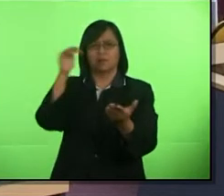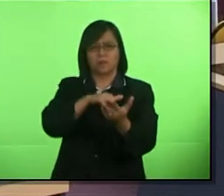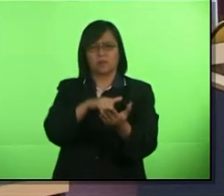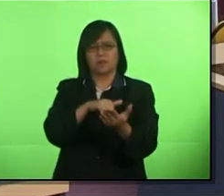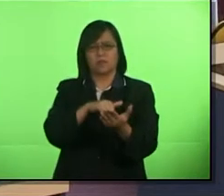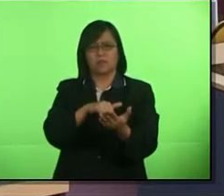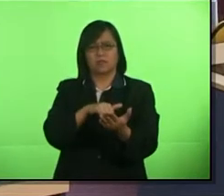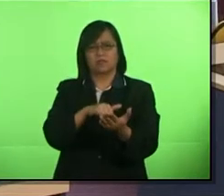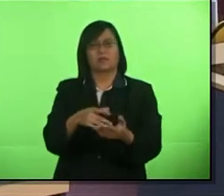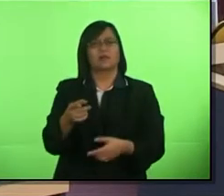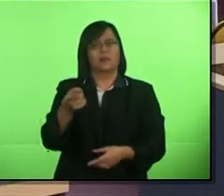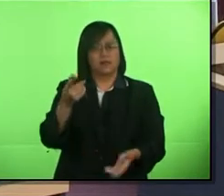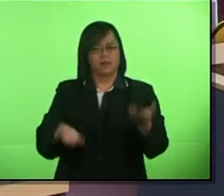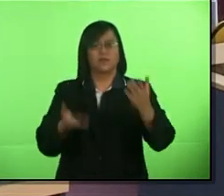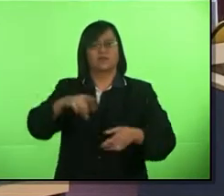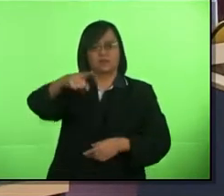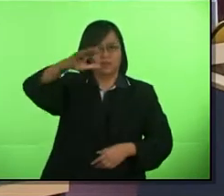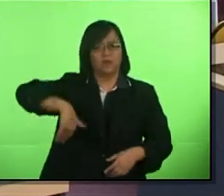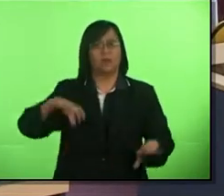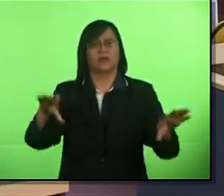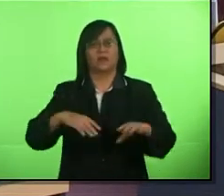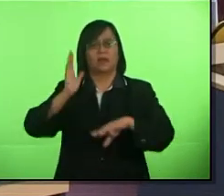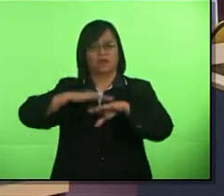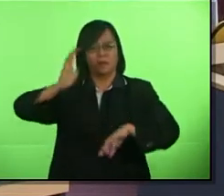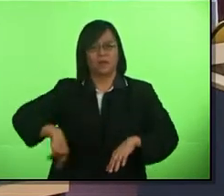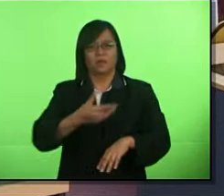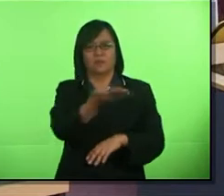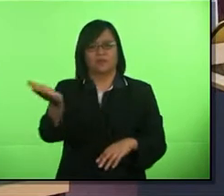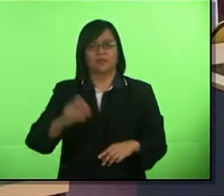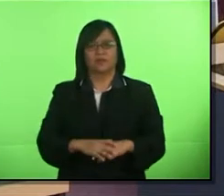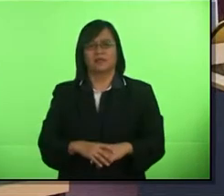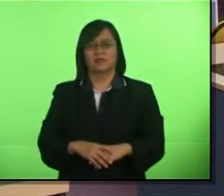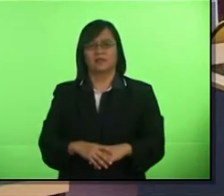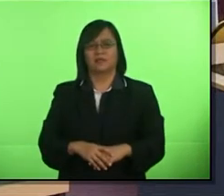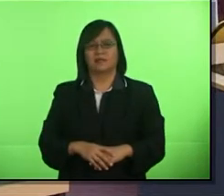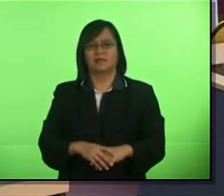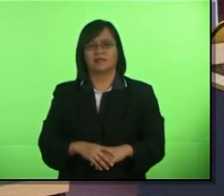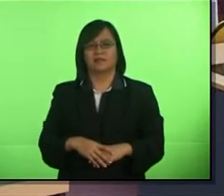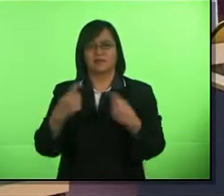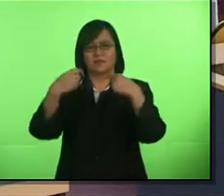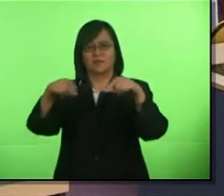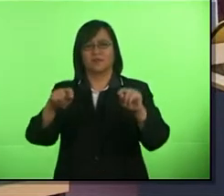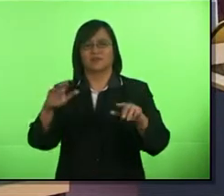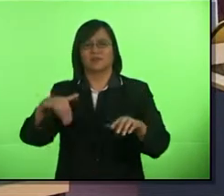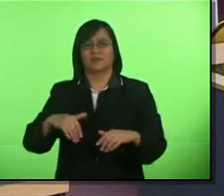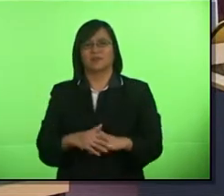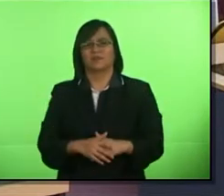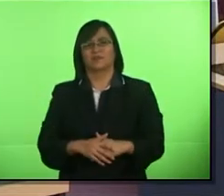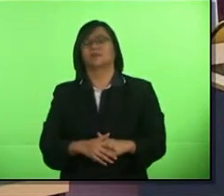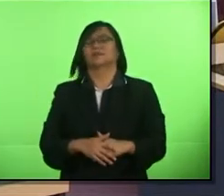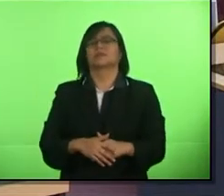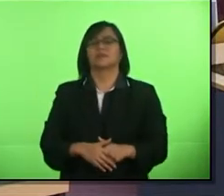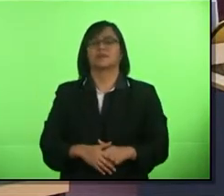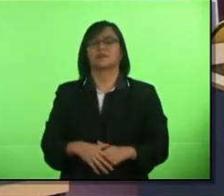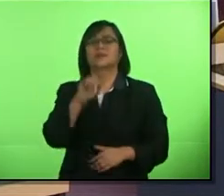I don't think you have done it yet. Oops, I'm negative. Sorry. Must think good things all the time. InsyaAllah. So, maybe have you done it